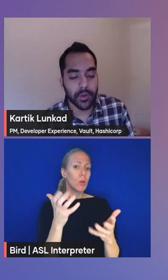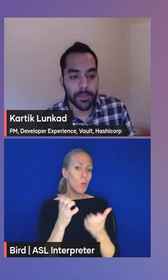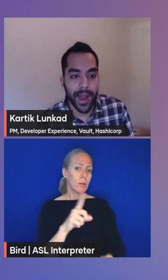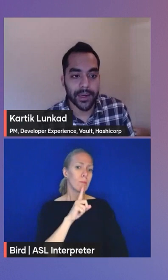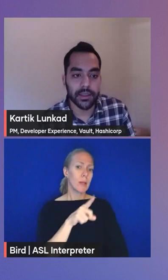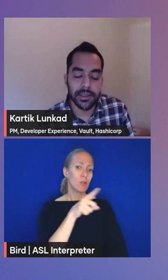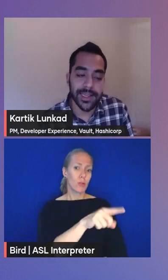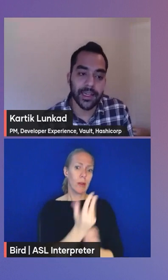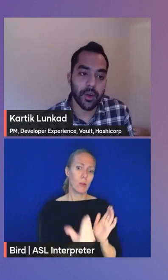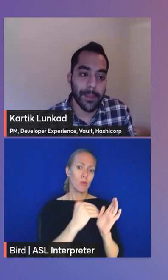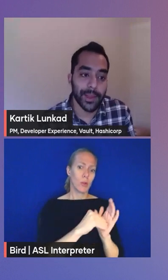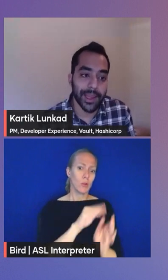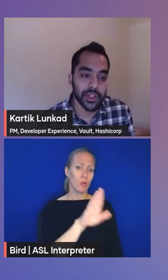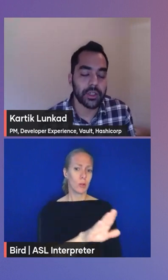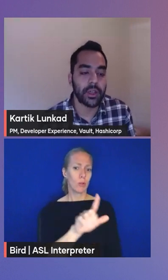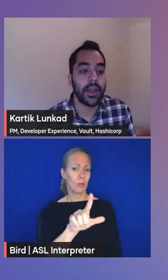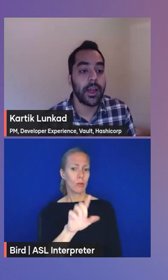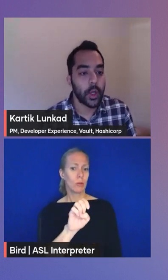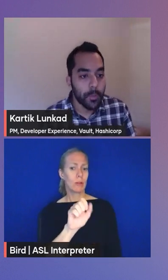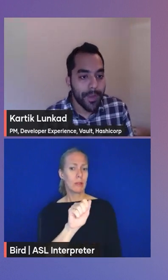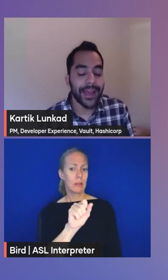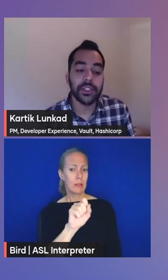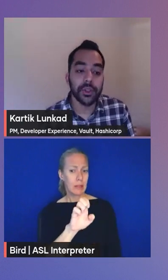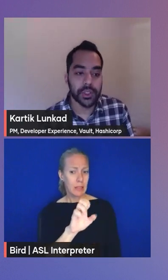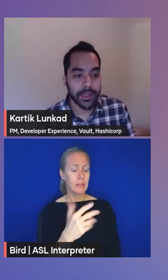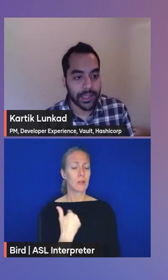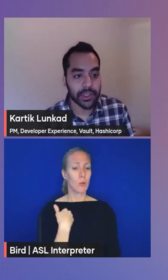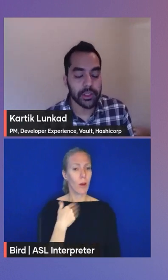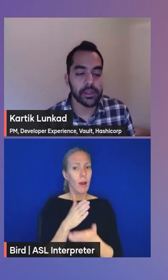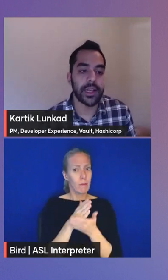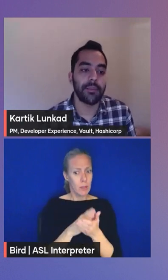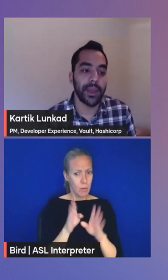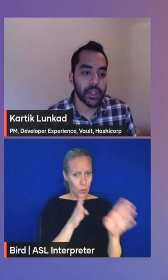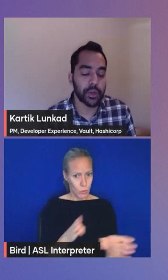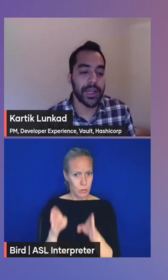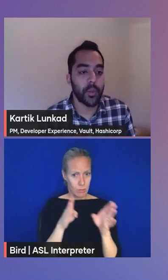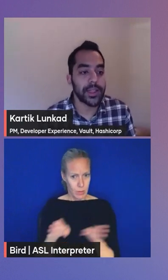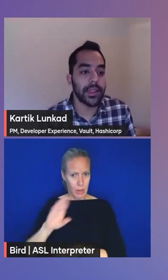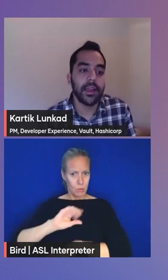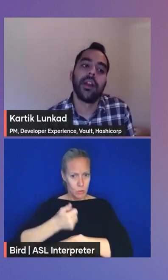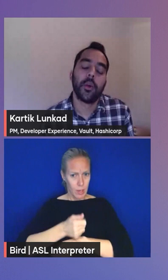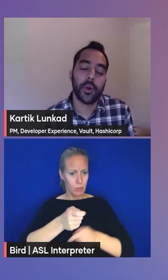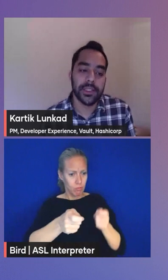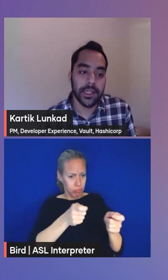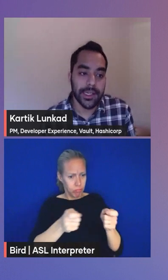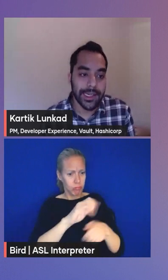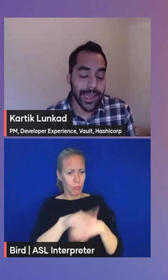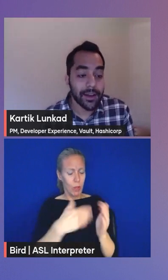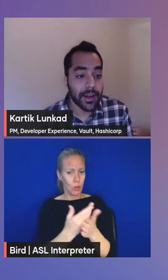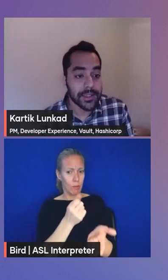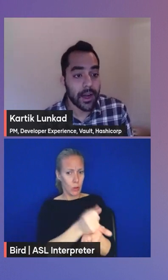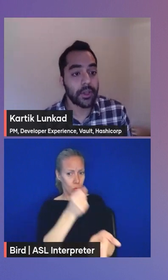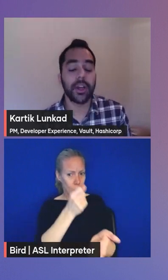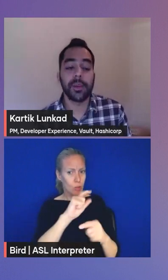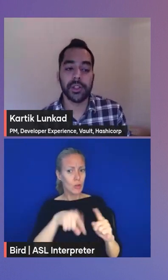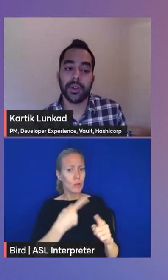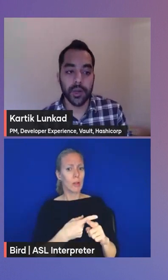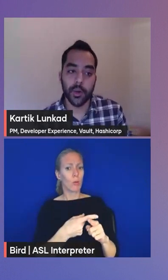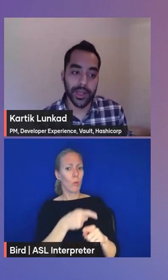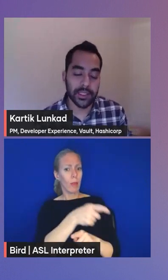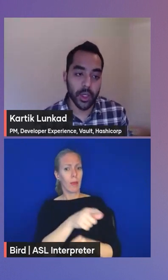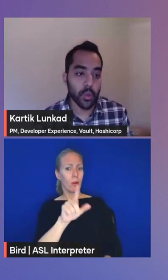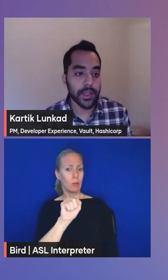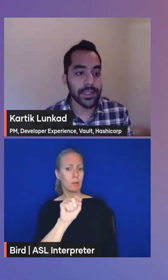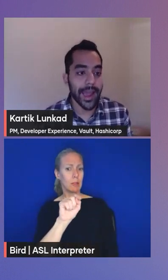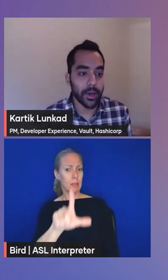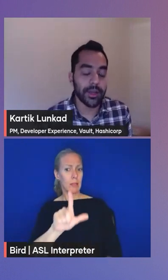have sort of the pattern set in your application to manage those credentials and make sure that once their TTL runs out, you're able to sort of